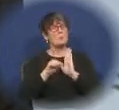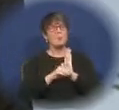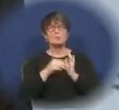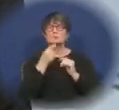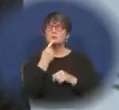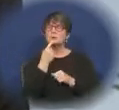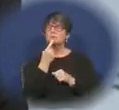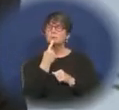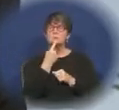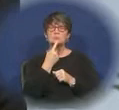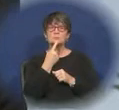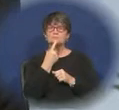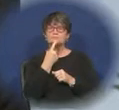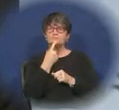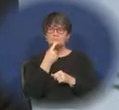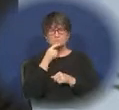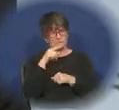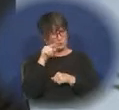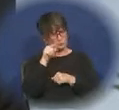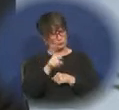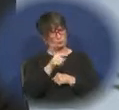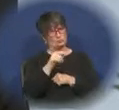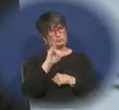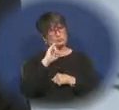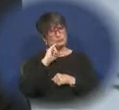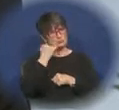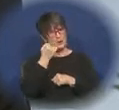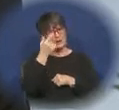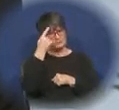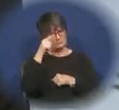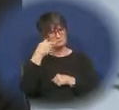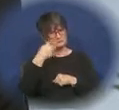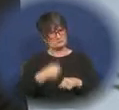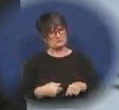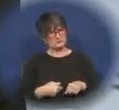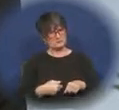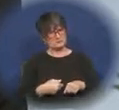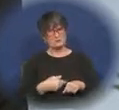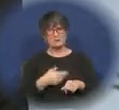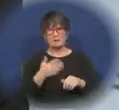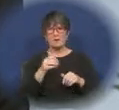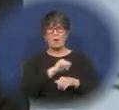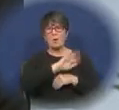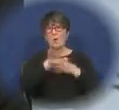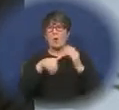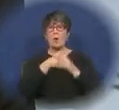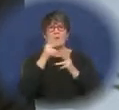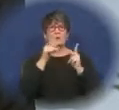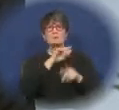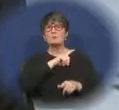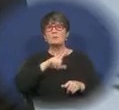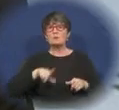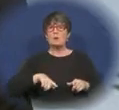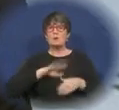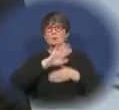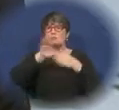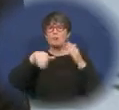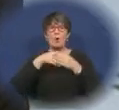answered him, Are you jealous for my sake? Would that all the people of the Lord were